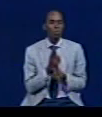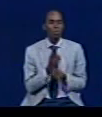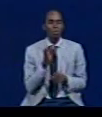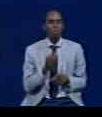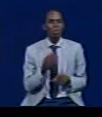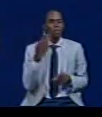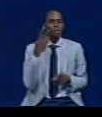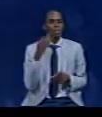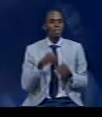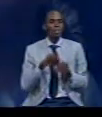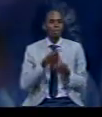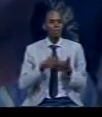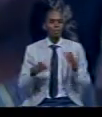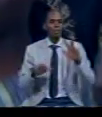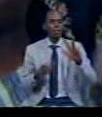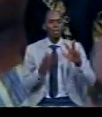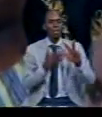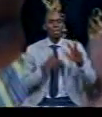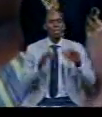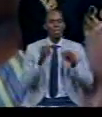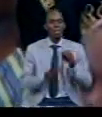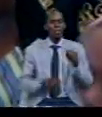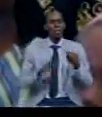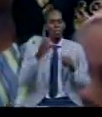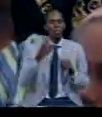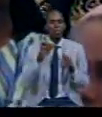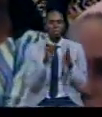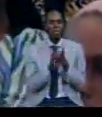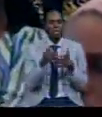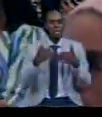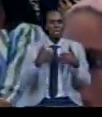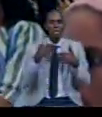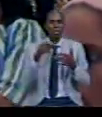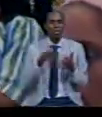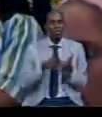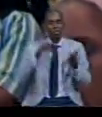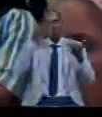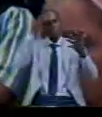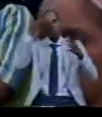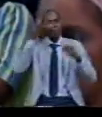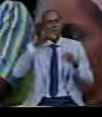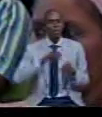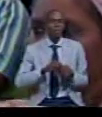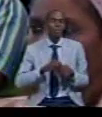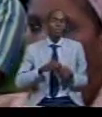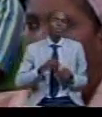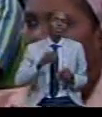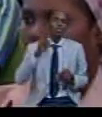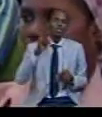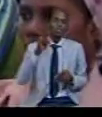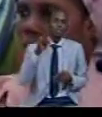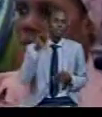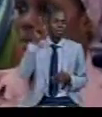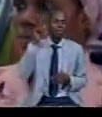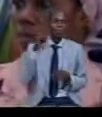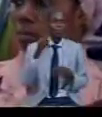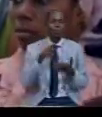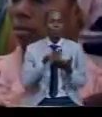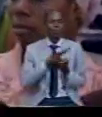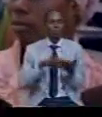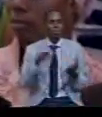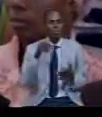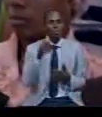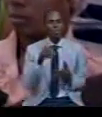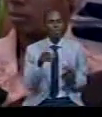every man that has this hope in him purifies himself even as he